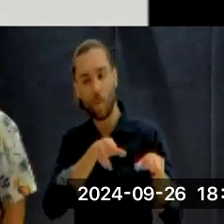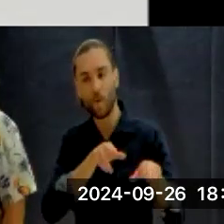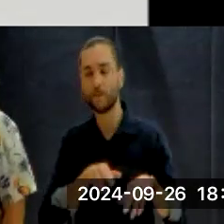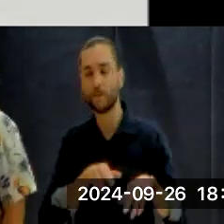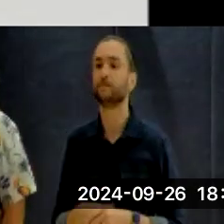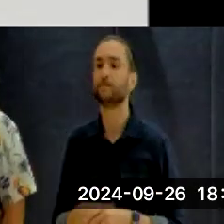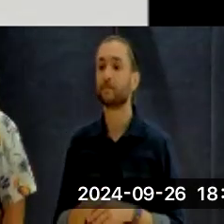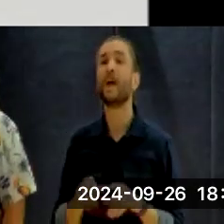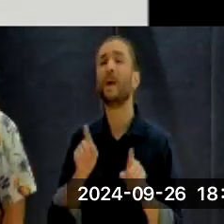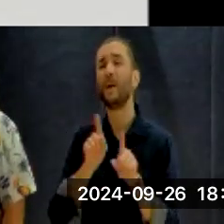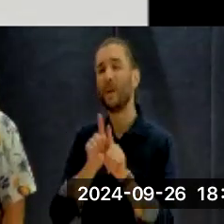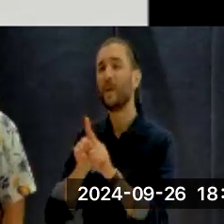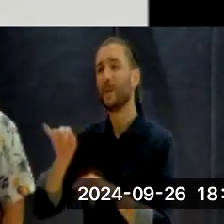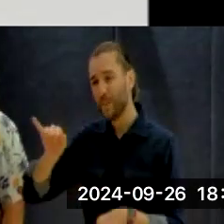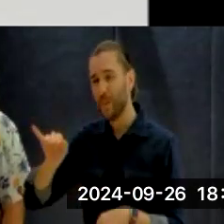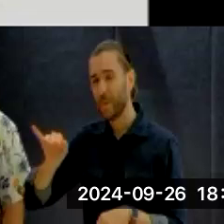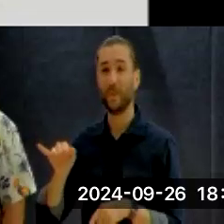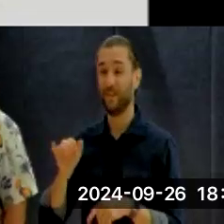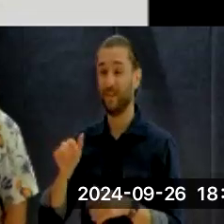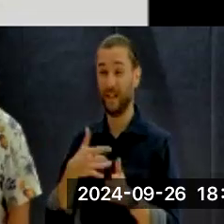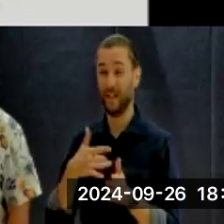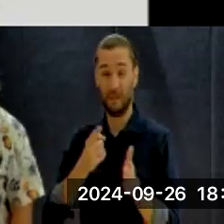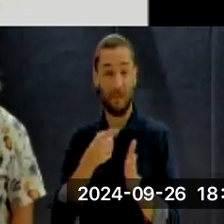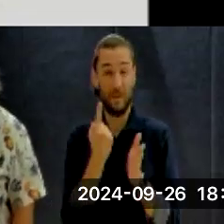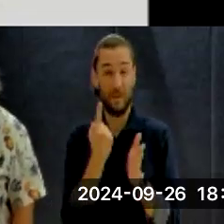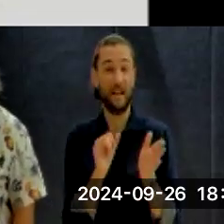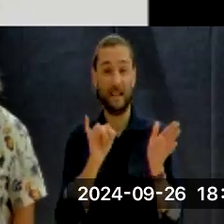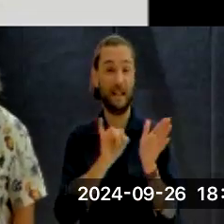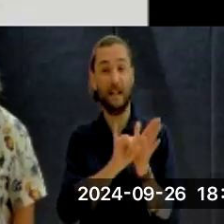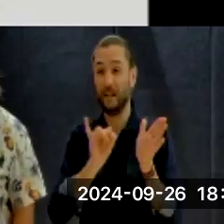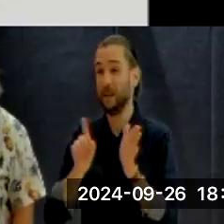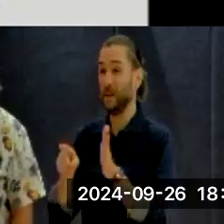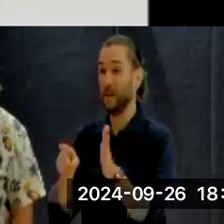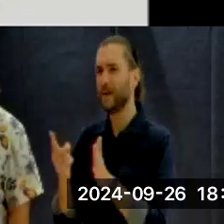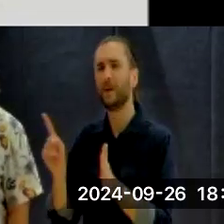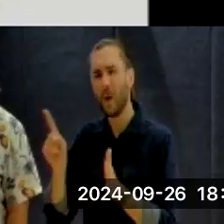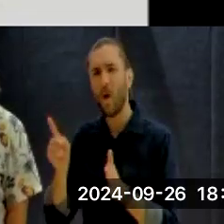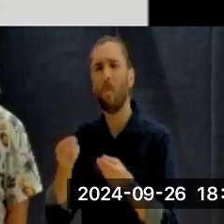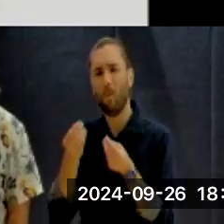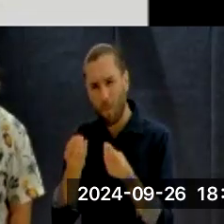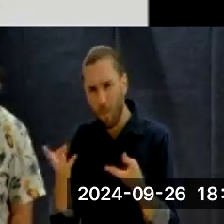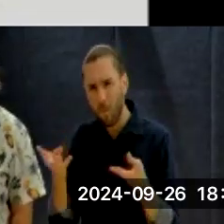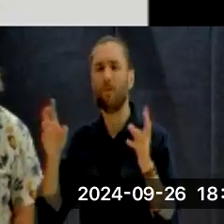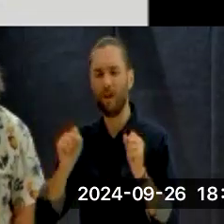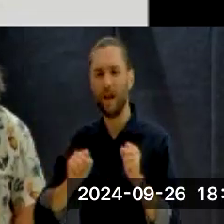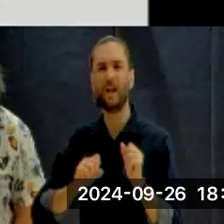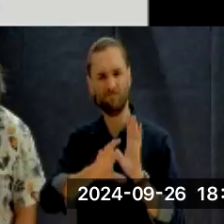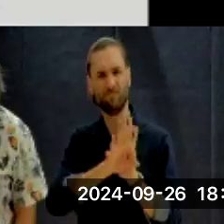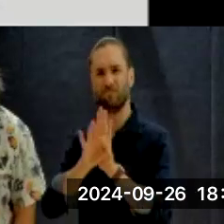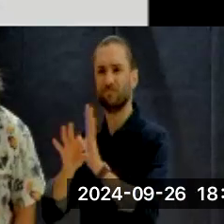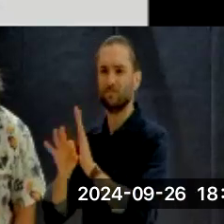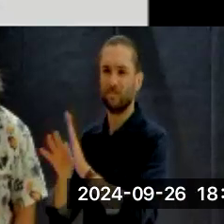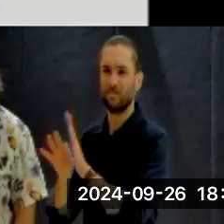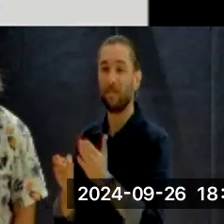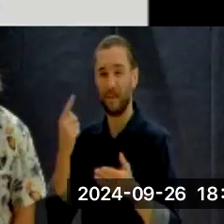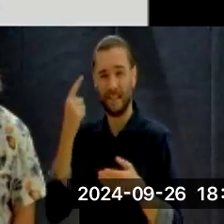to check multiple boxes. I think, again, we are often encouraged to just check one box, or we only feel like certain about one box and we're not certain about